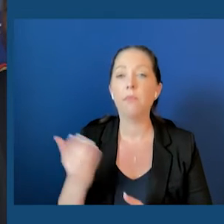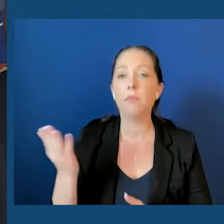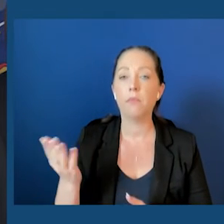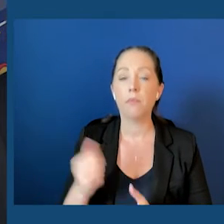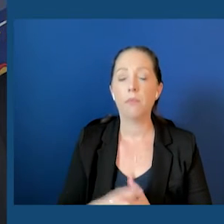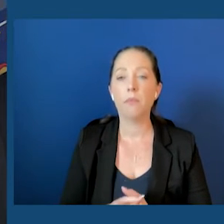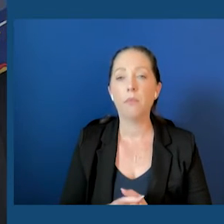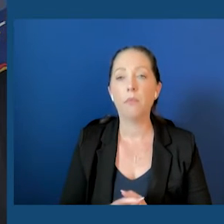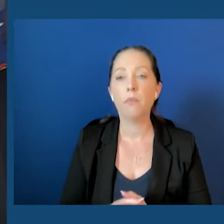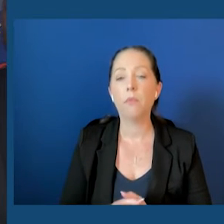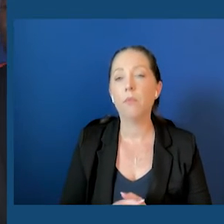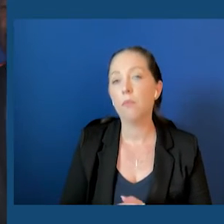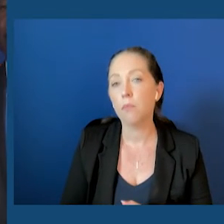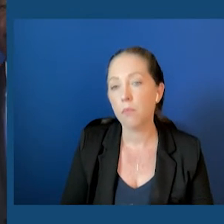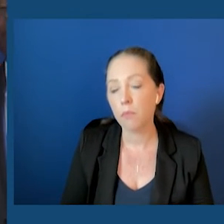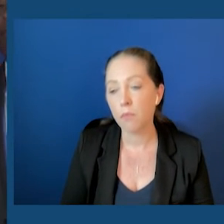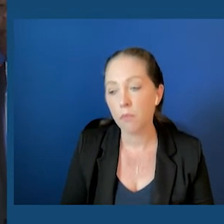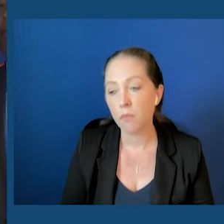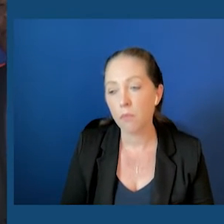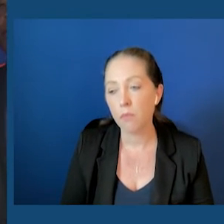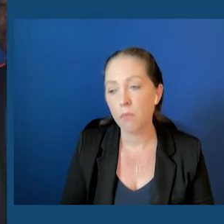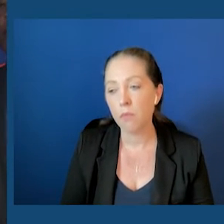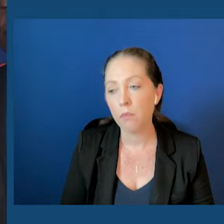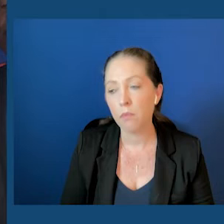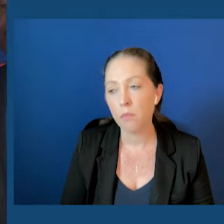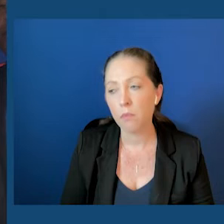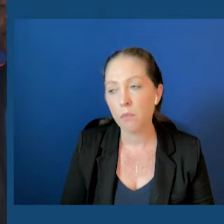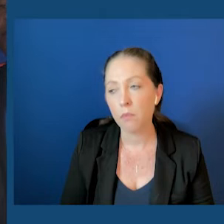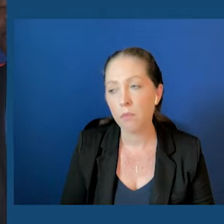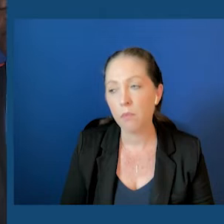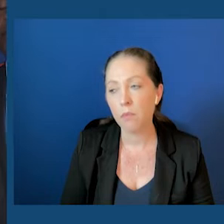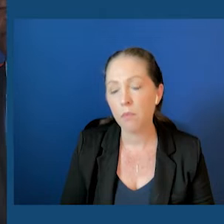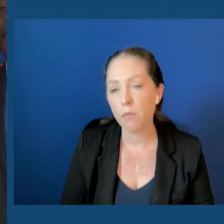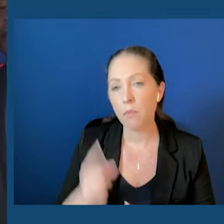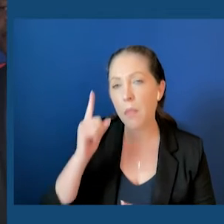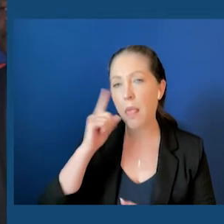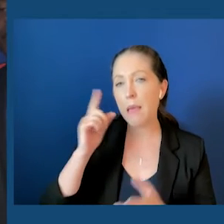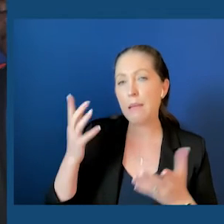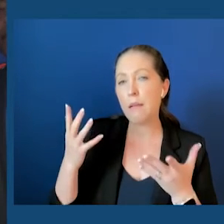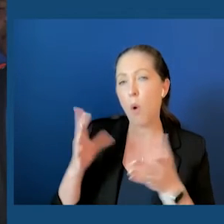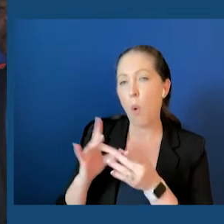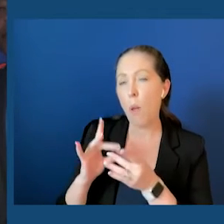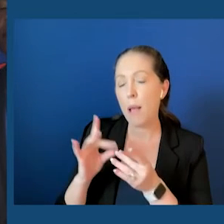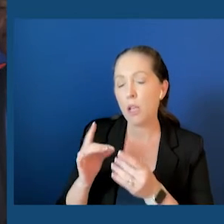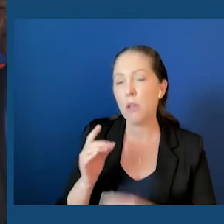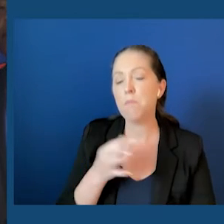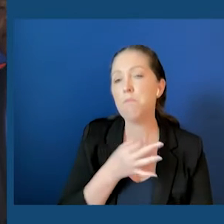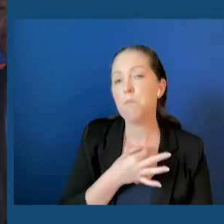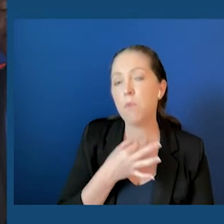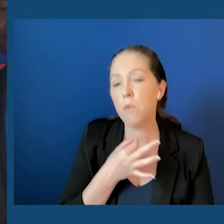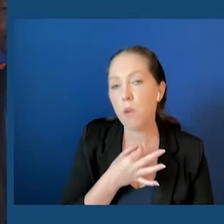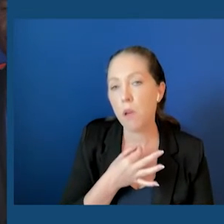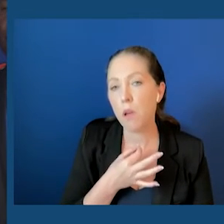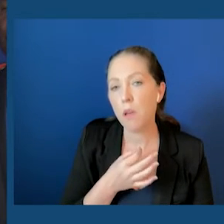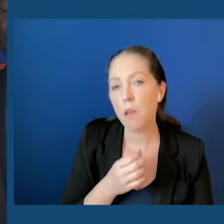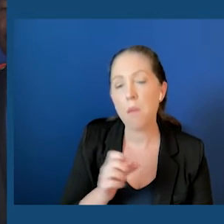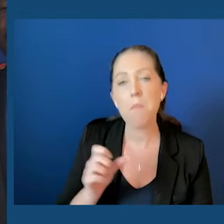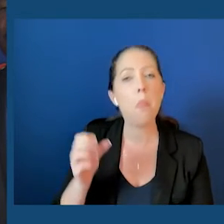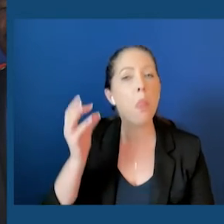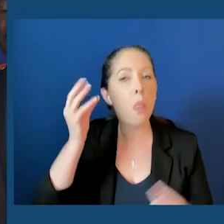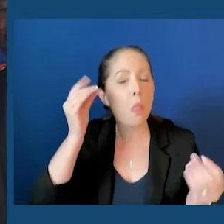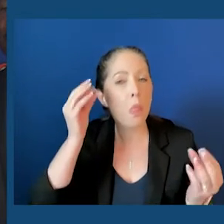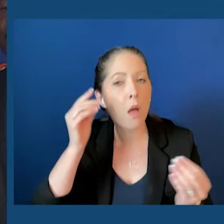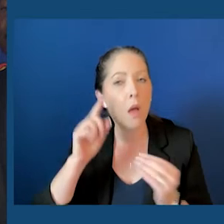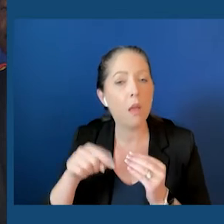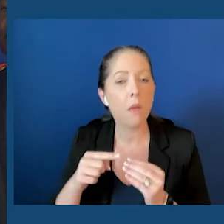This isn't a mainstay of this report, but I'm curious of any thoughts you have on hospitals